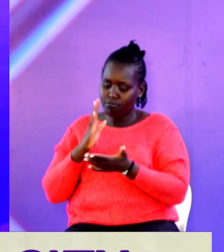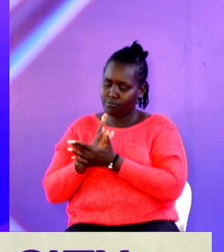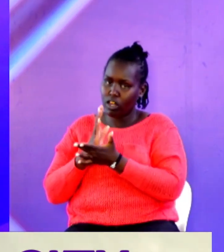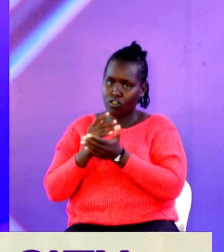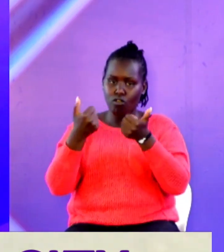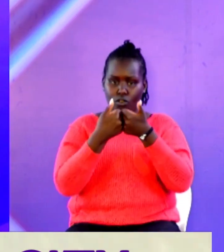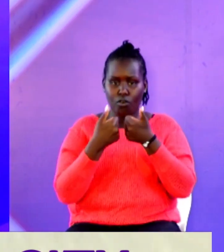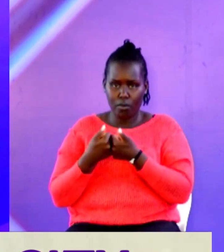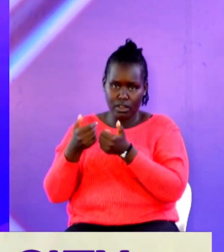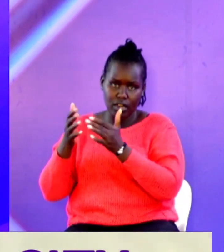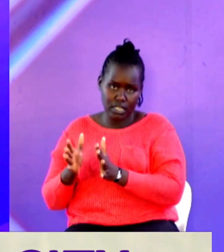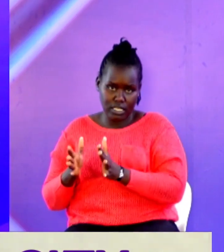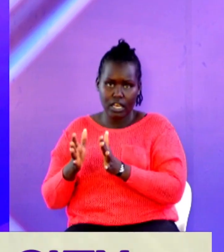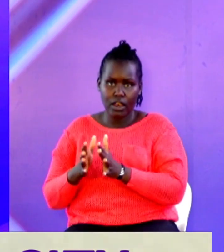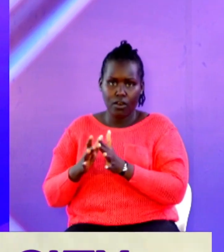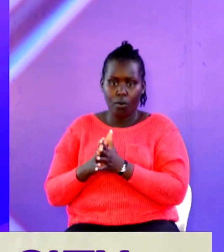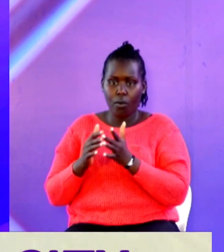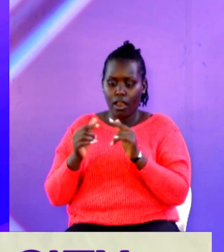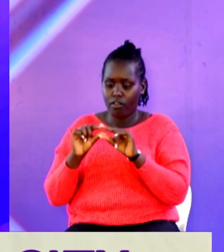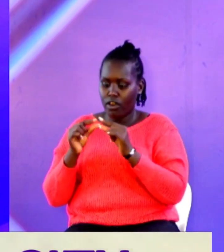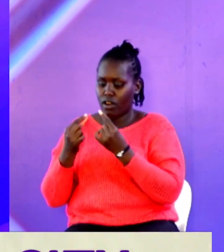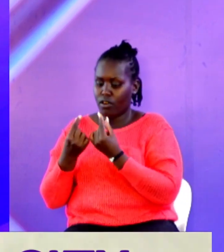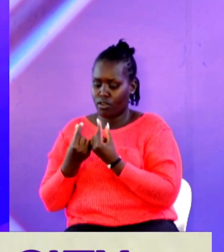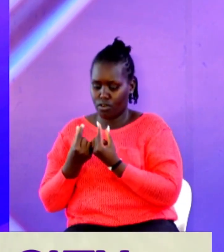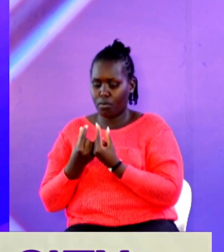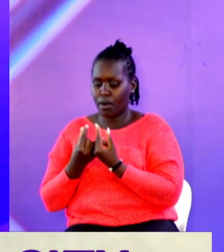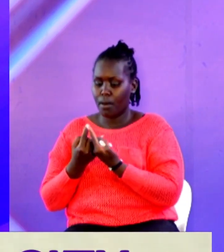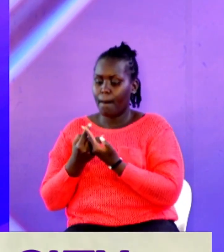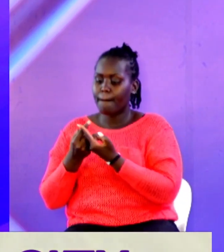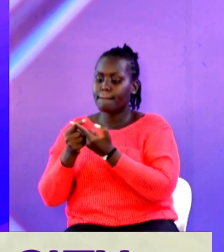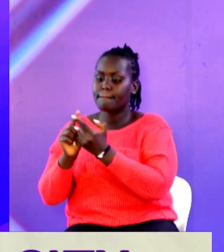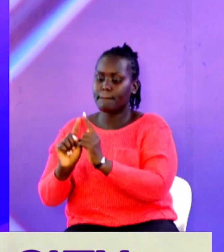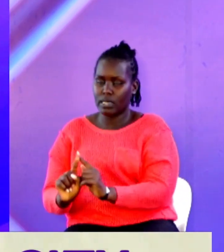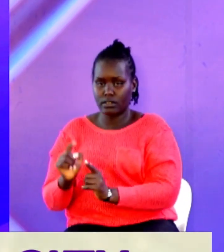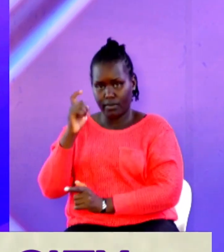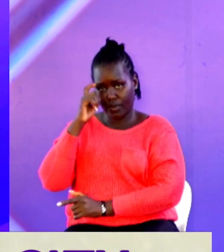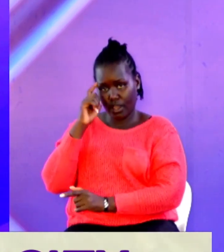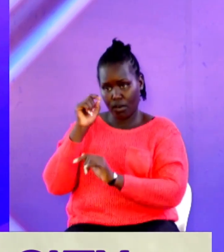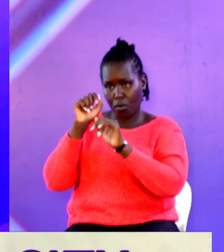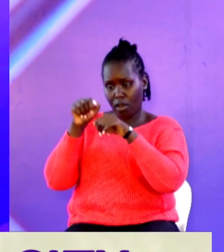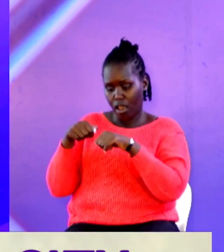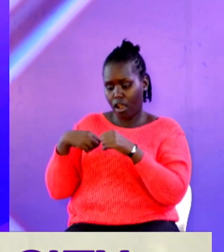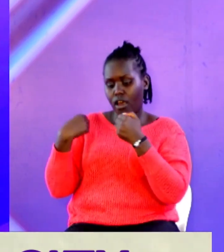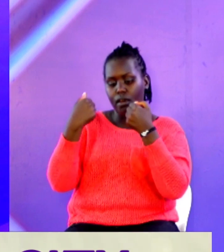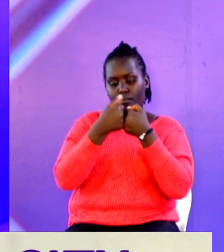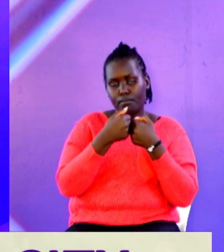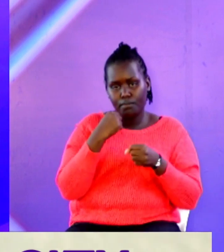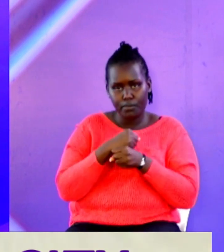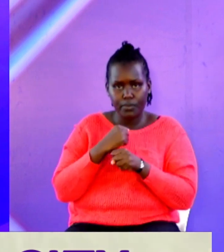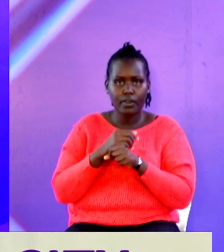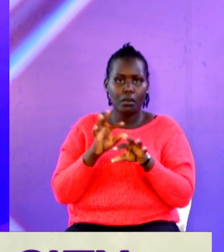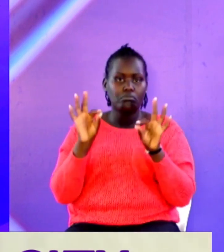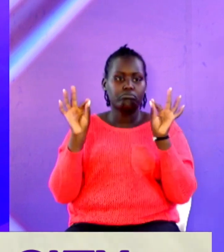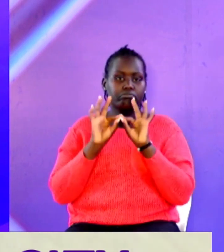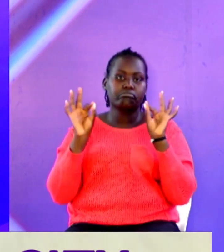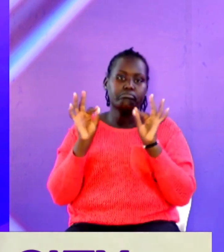know, in group stages, we have been placed in a group of death, but I think we are going to perform really well. So